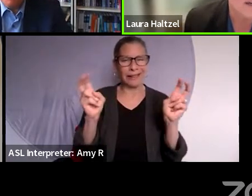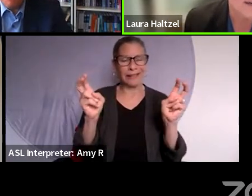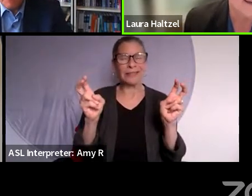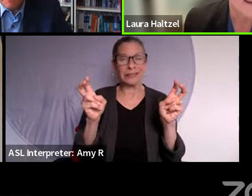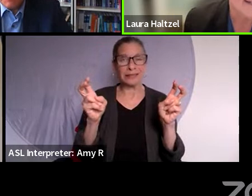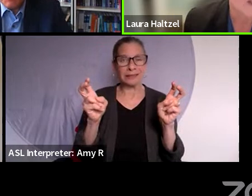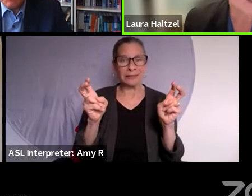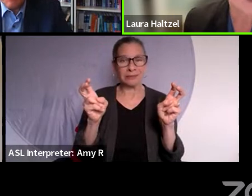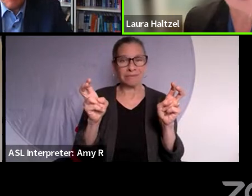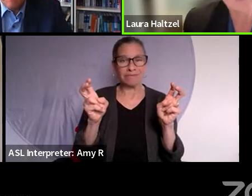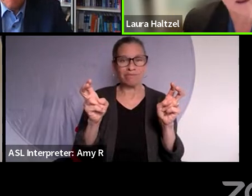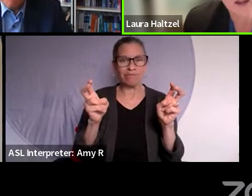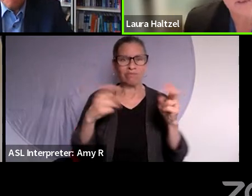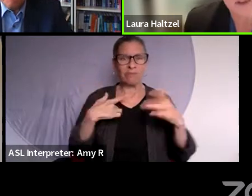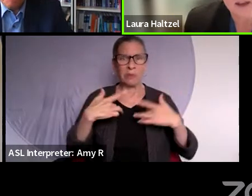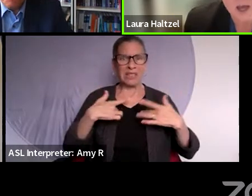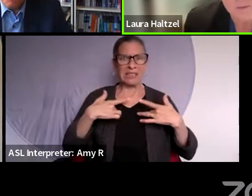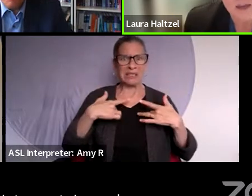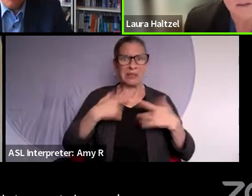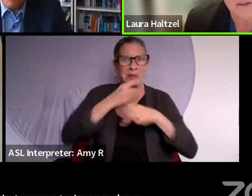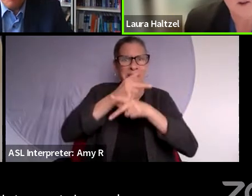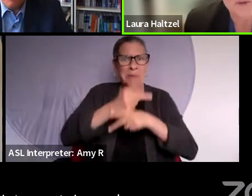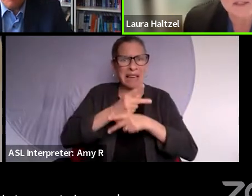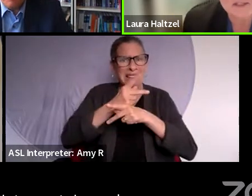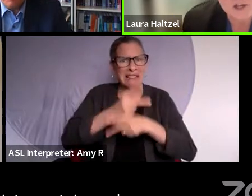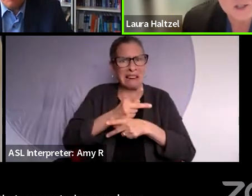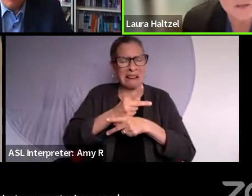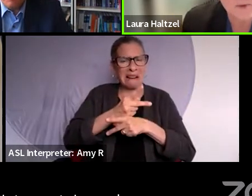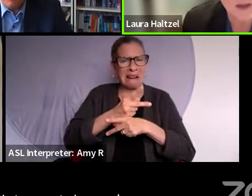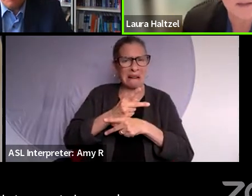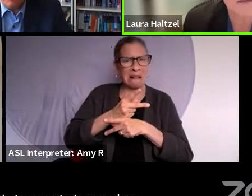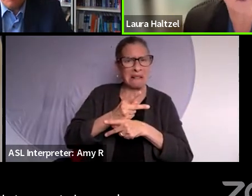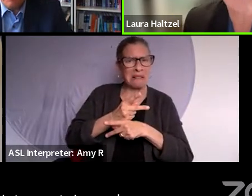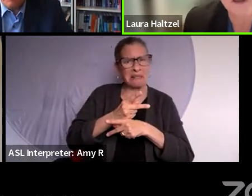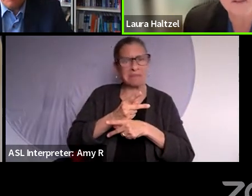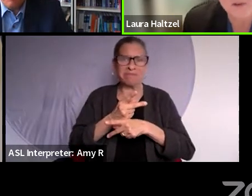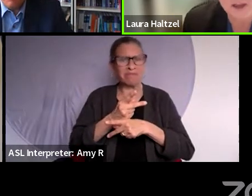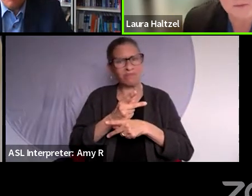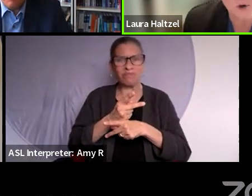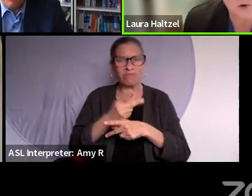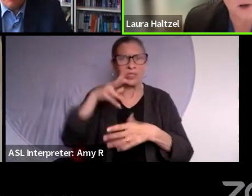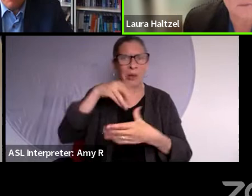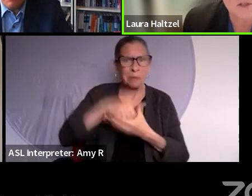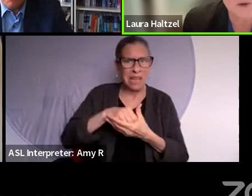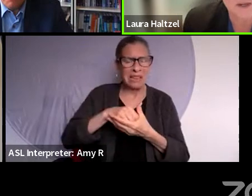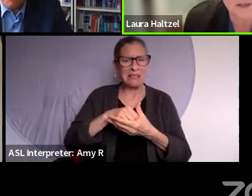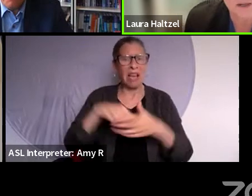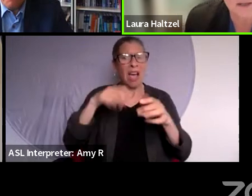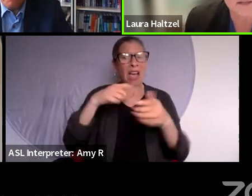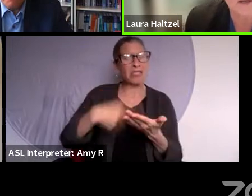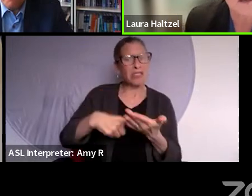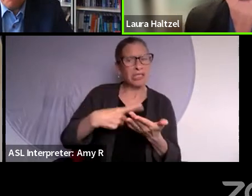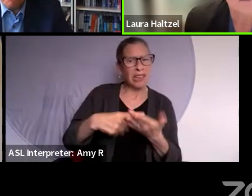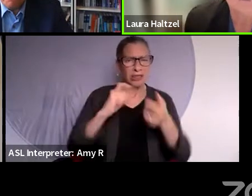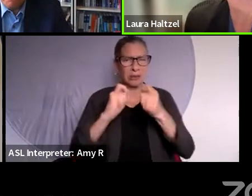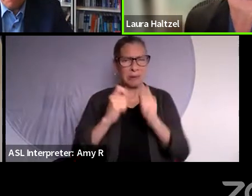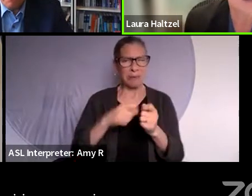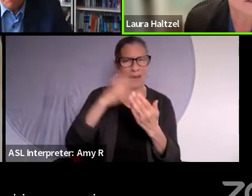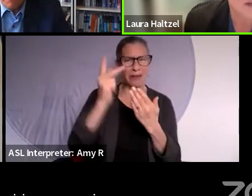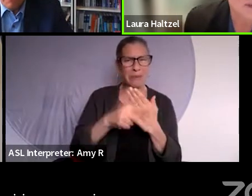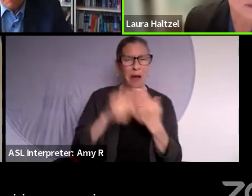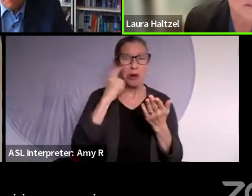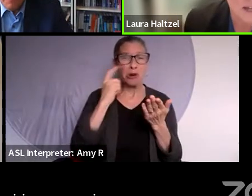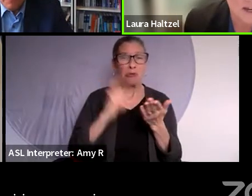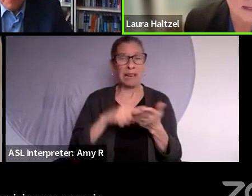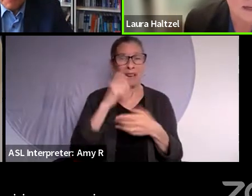those concerns about caregiving can come in. There have been discussions in the past about modifying the program to recognize years